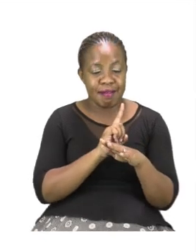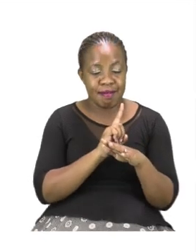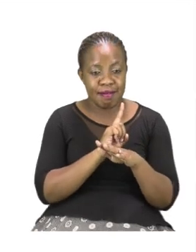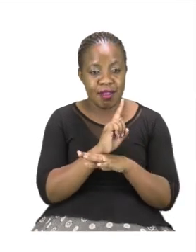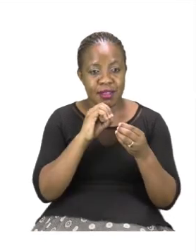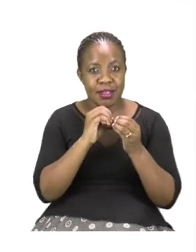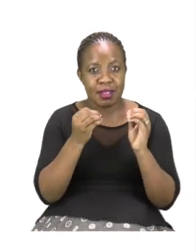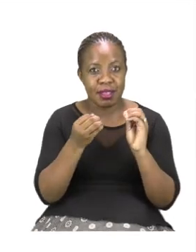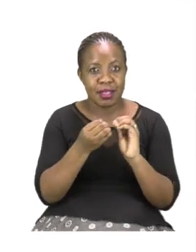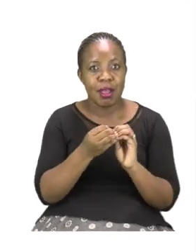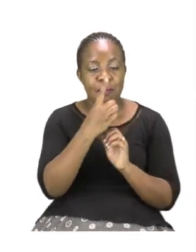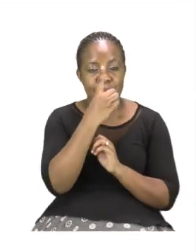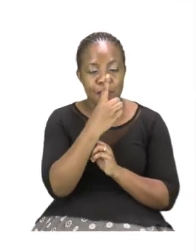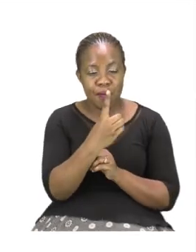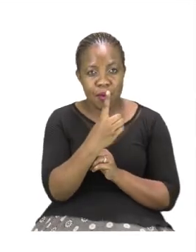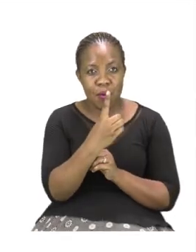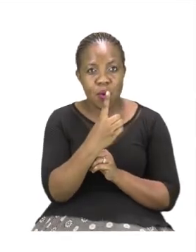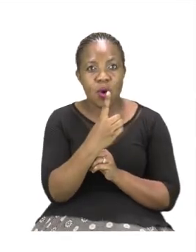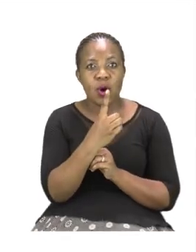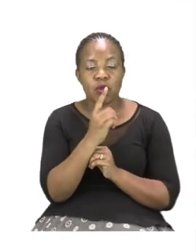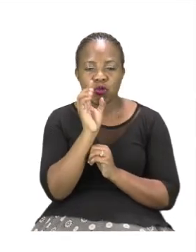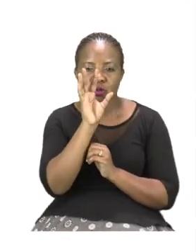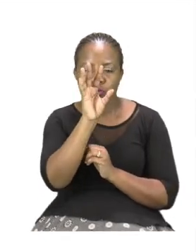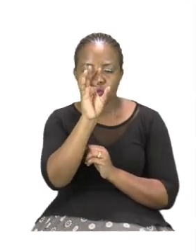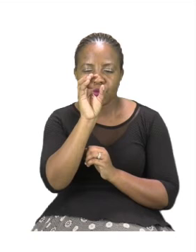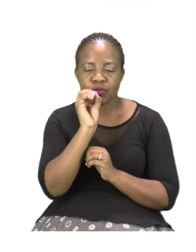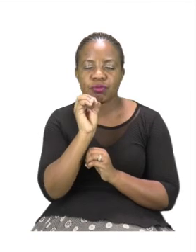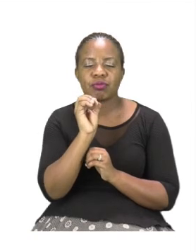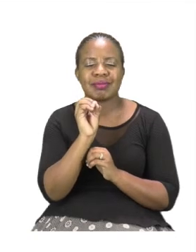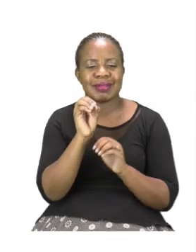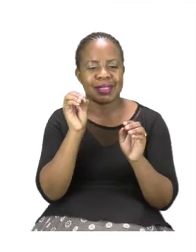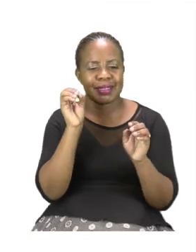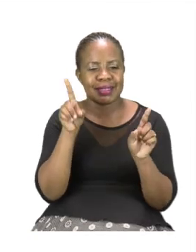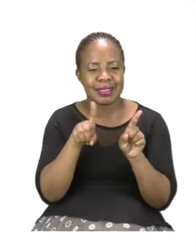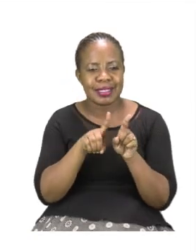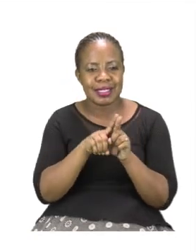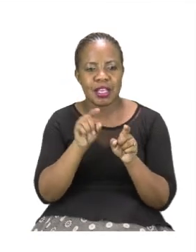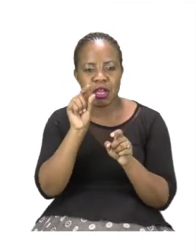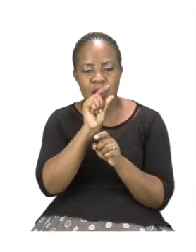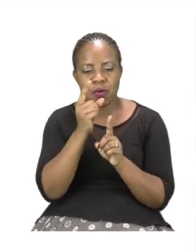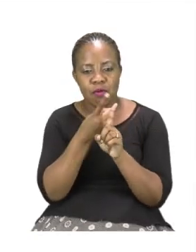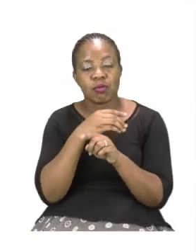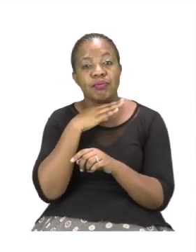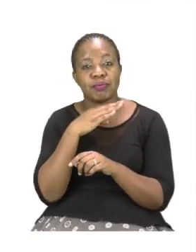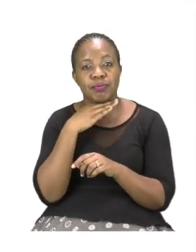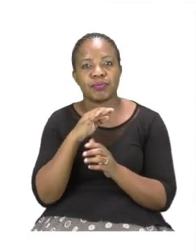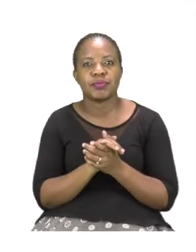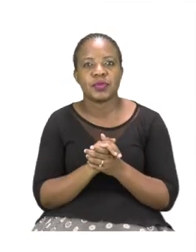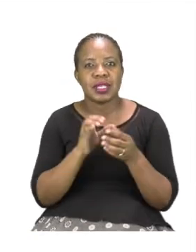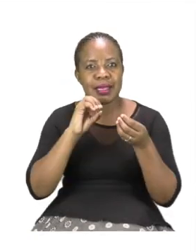exact word from the story. Then number 2 says, what is